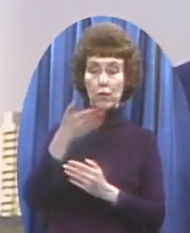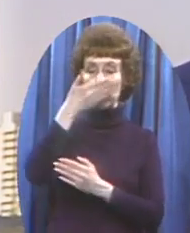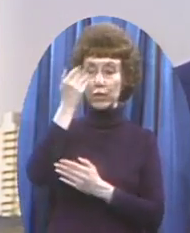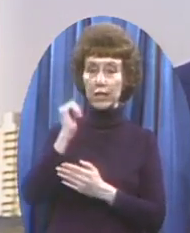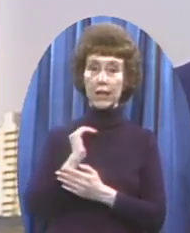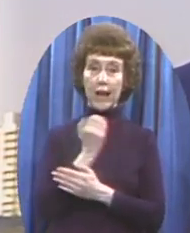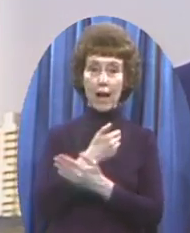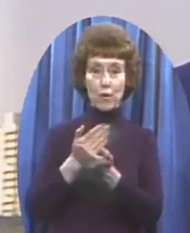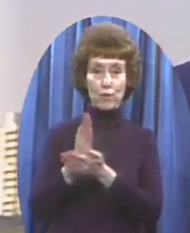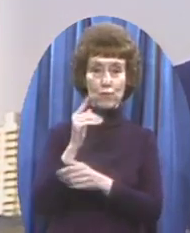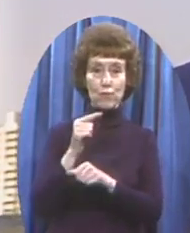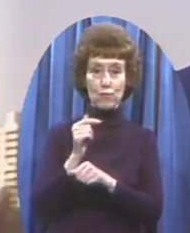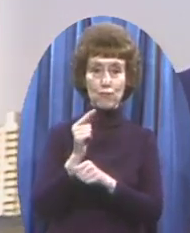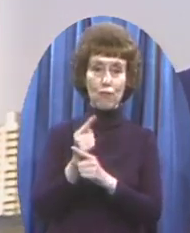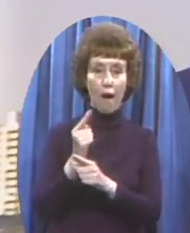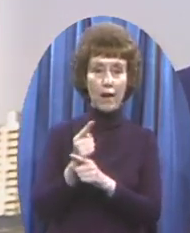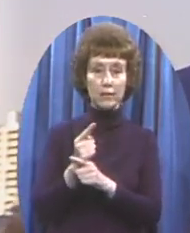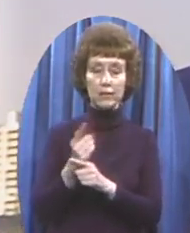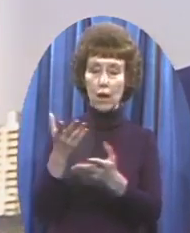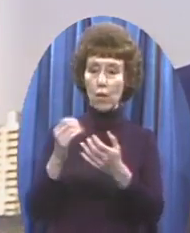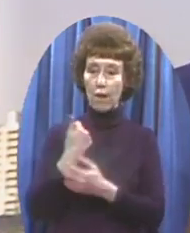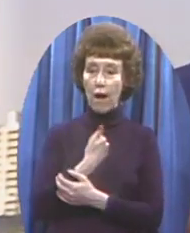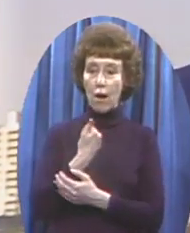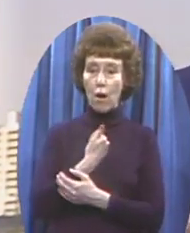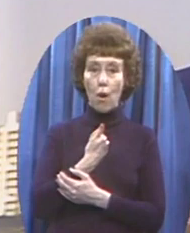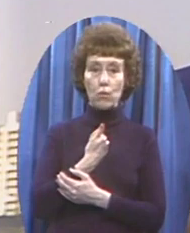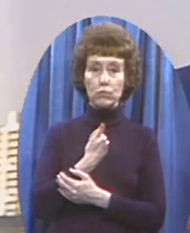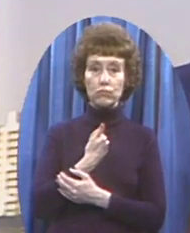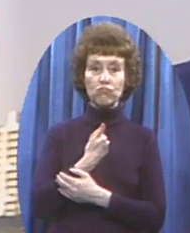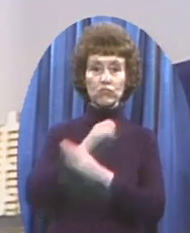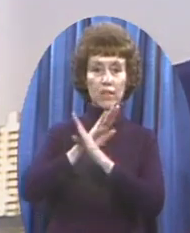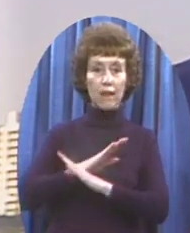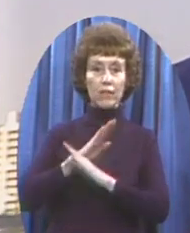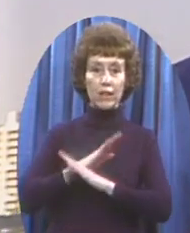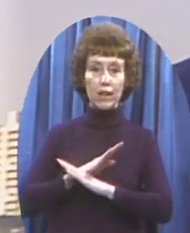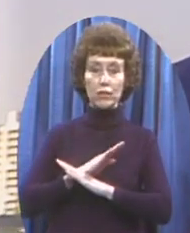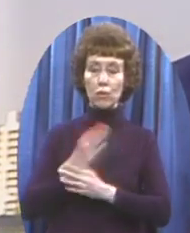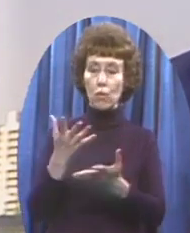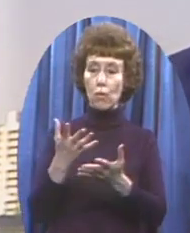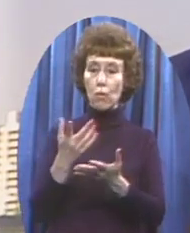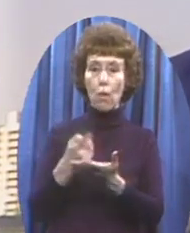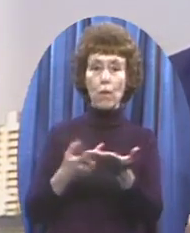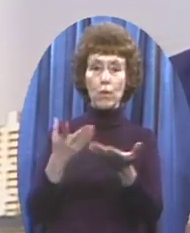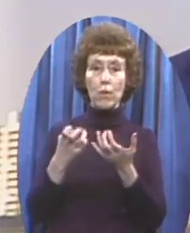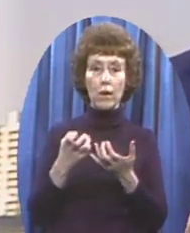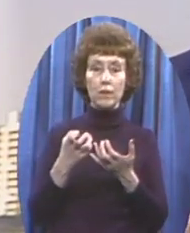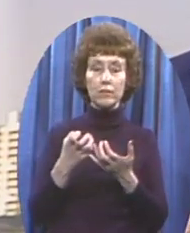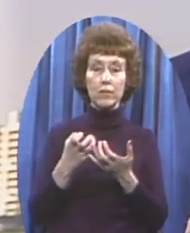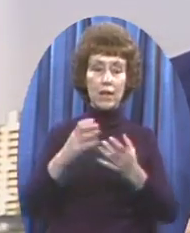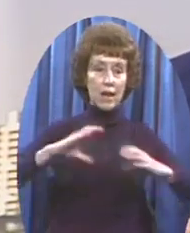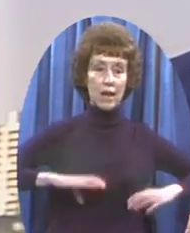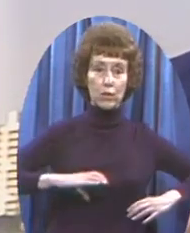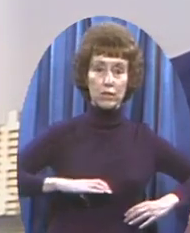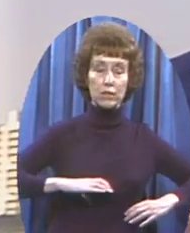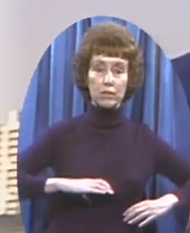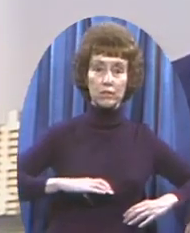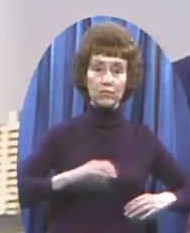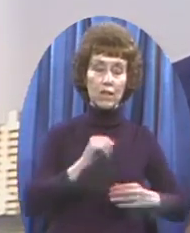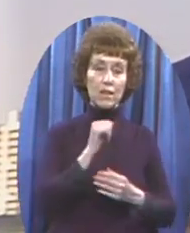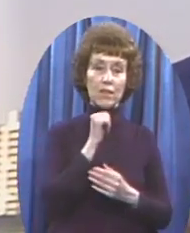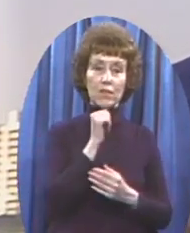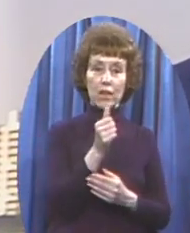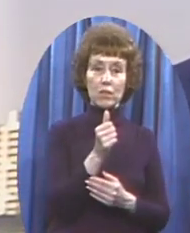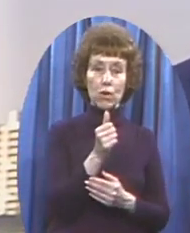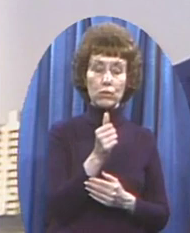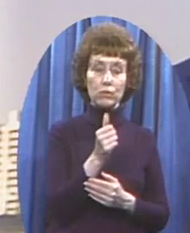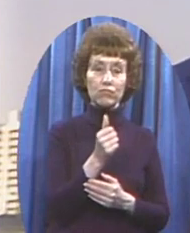instant self-gratification. In the Soviet Union, there's very little sense of rights toward the government. Then the fifth one would be our sense